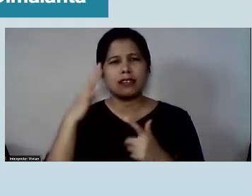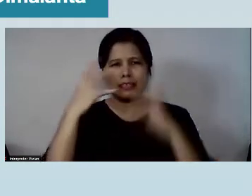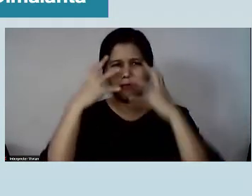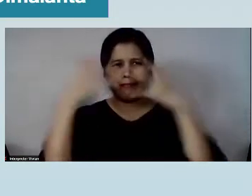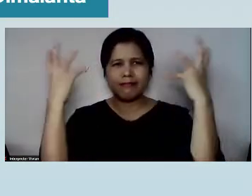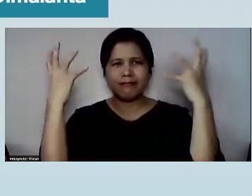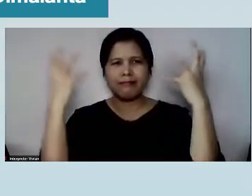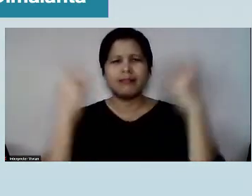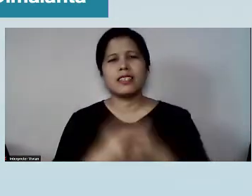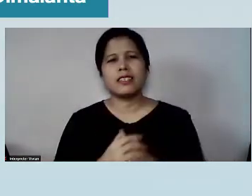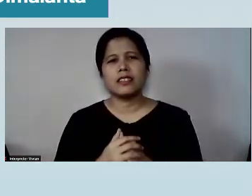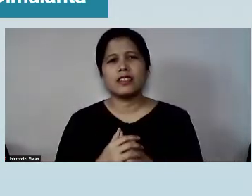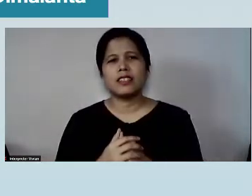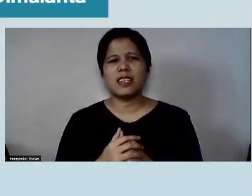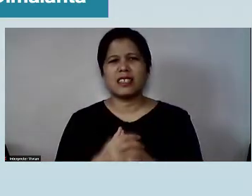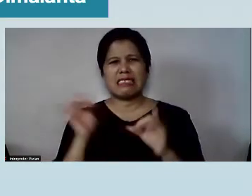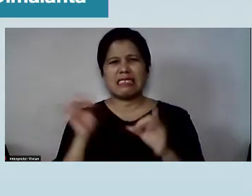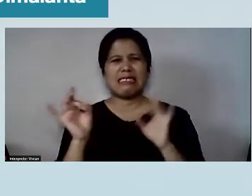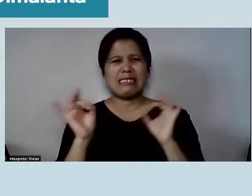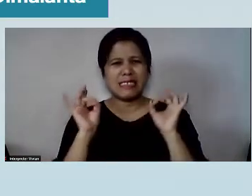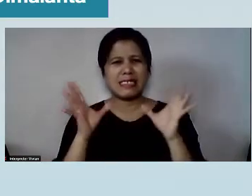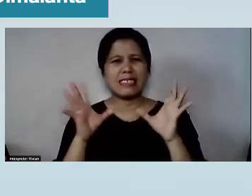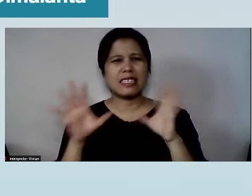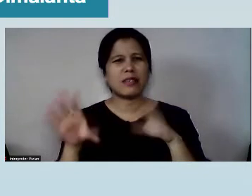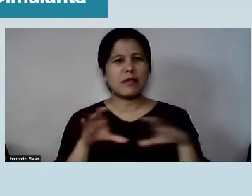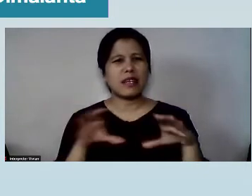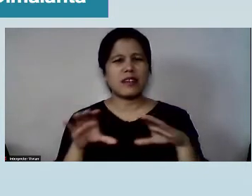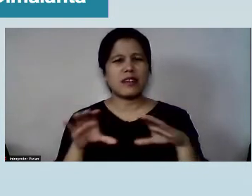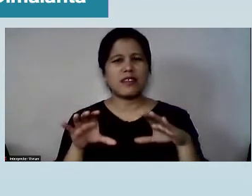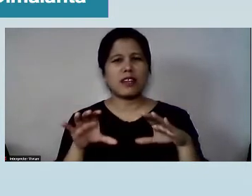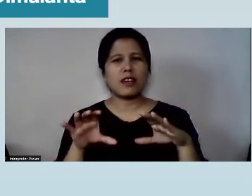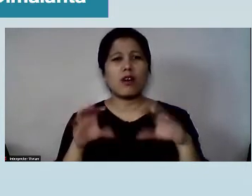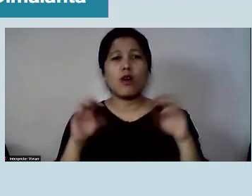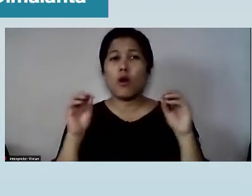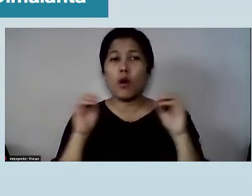outbursts, risky behavior. Bakit? Kasi nga,